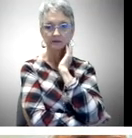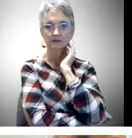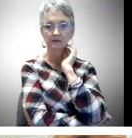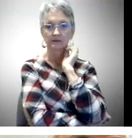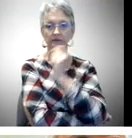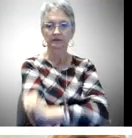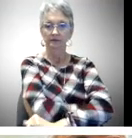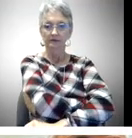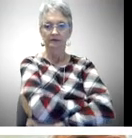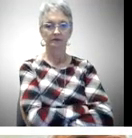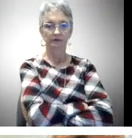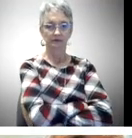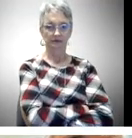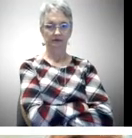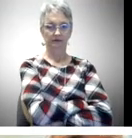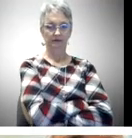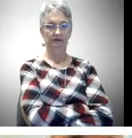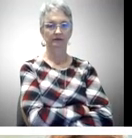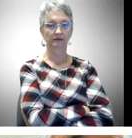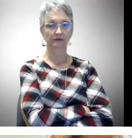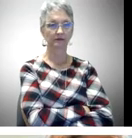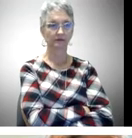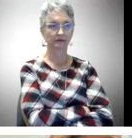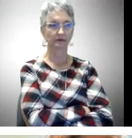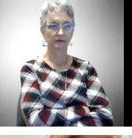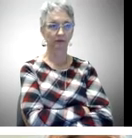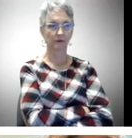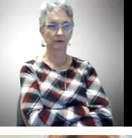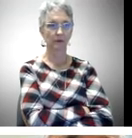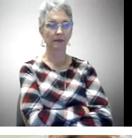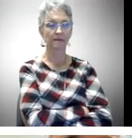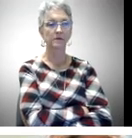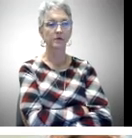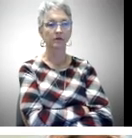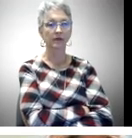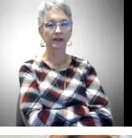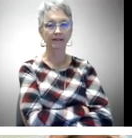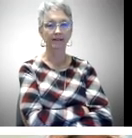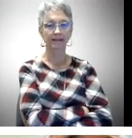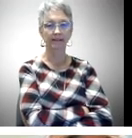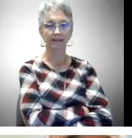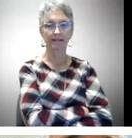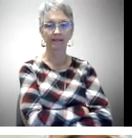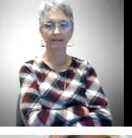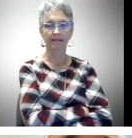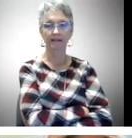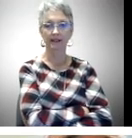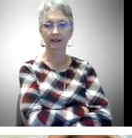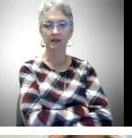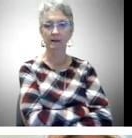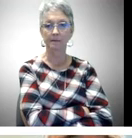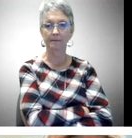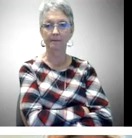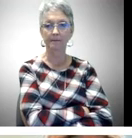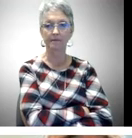Justice for Jenny, you can Google Justice for Jenny or look at the Jenny Hatch Project. This is the first case where